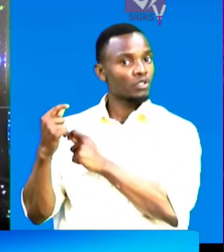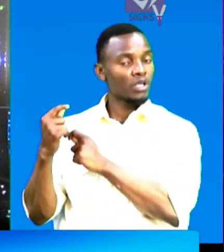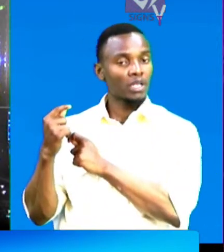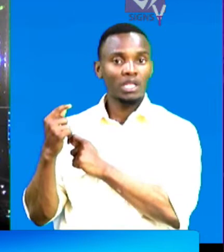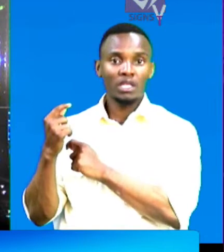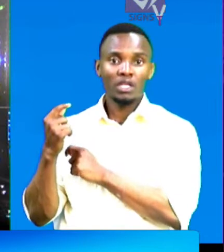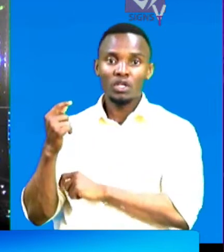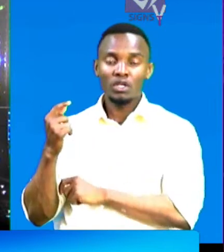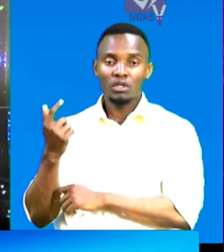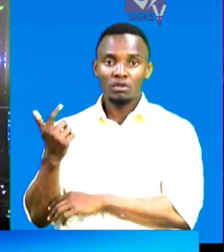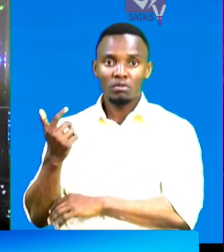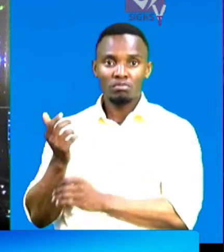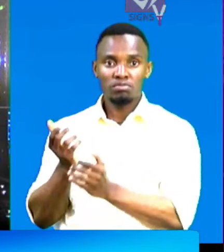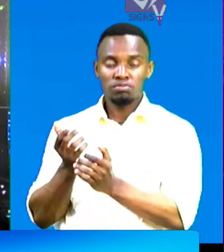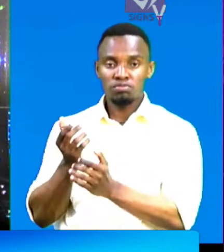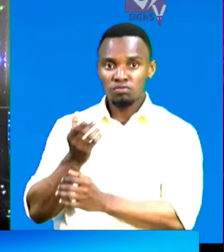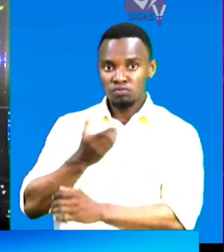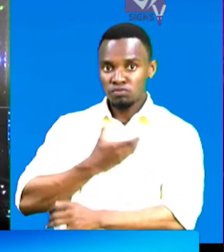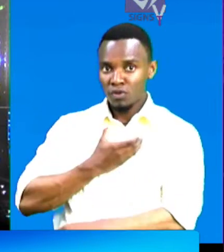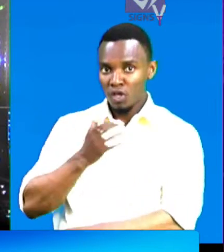to spend